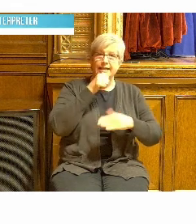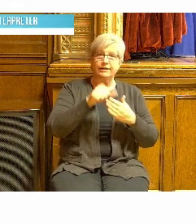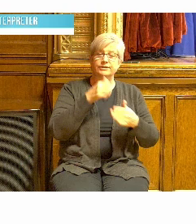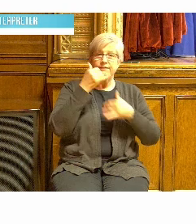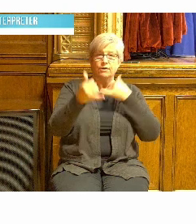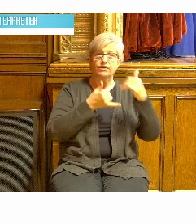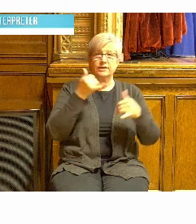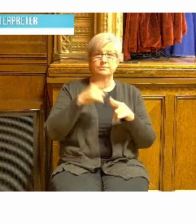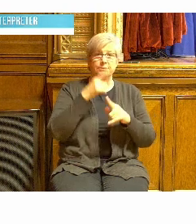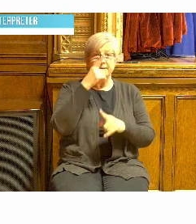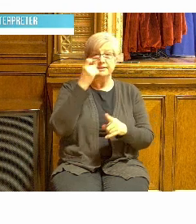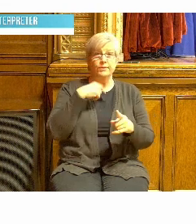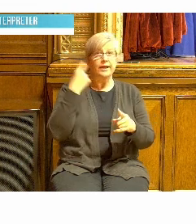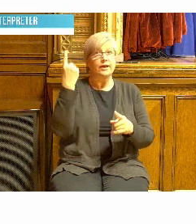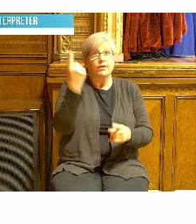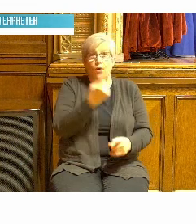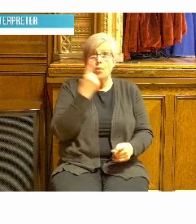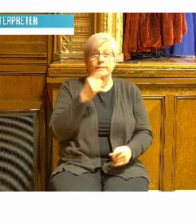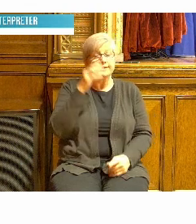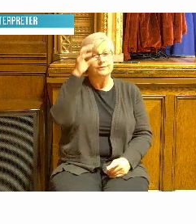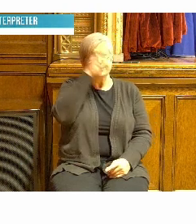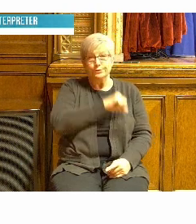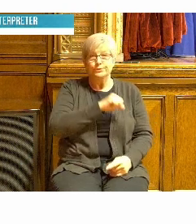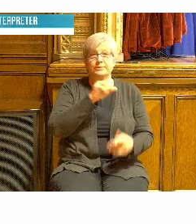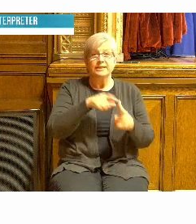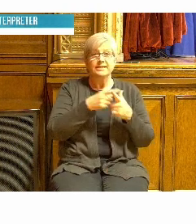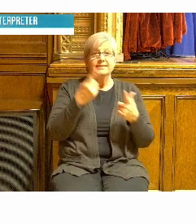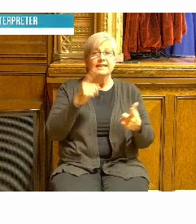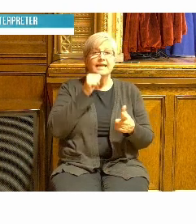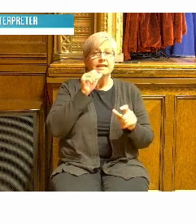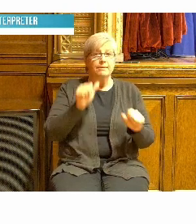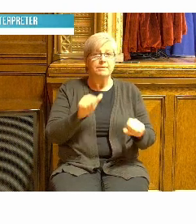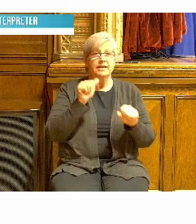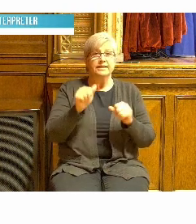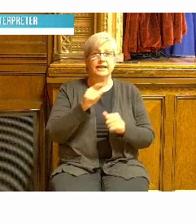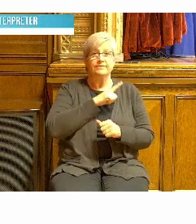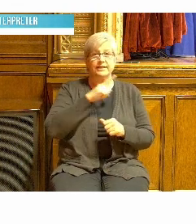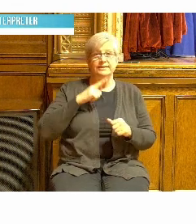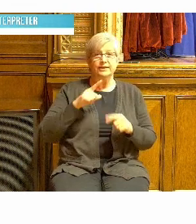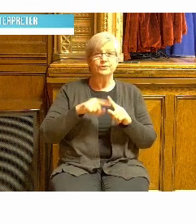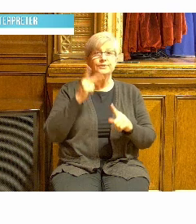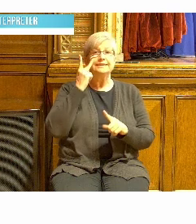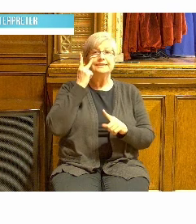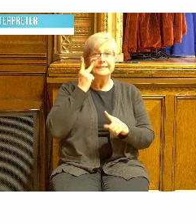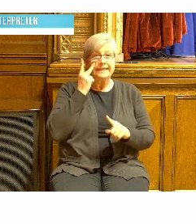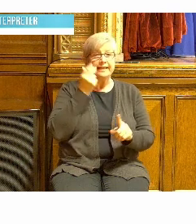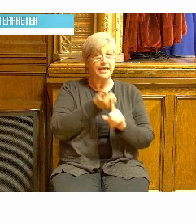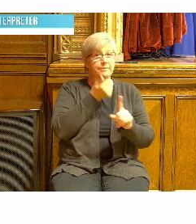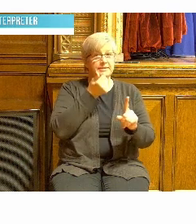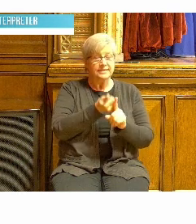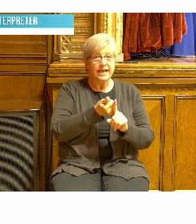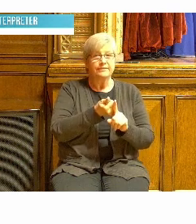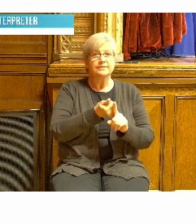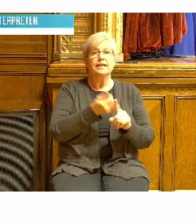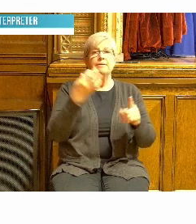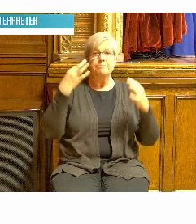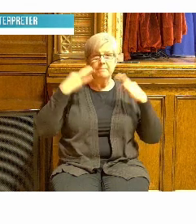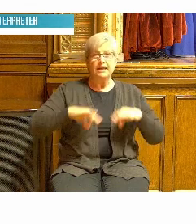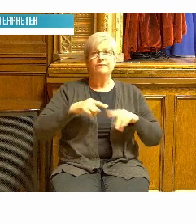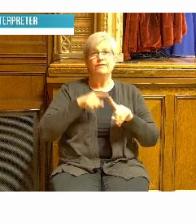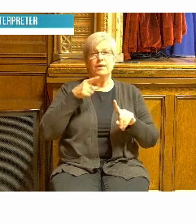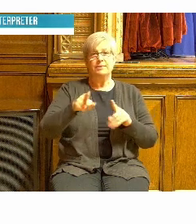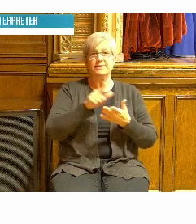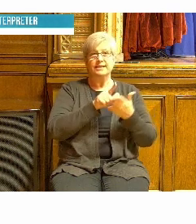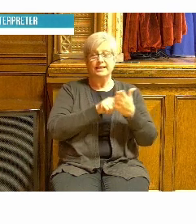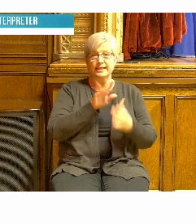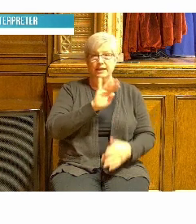calls, but due to what I can only assume is the inability of legislators to see themselves benefiting from this